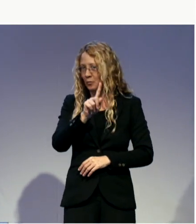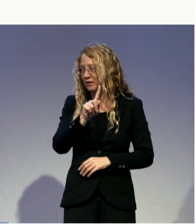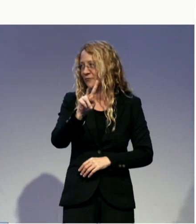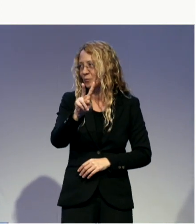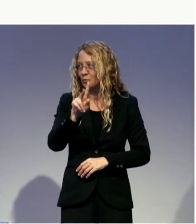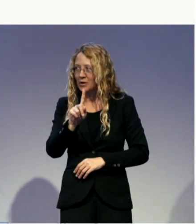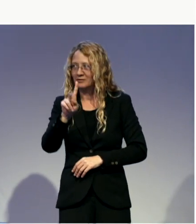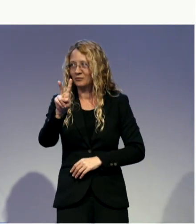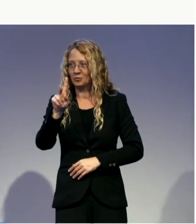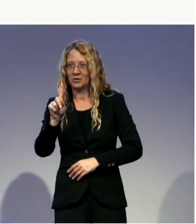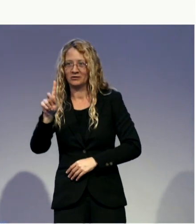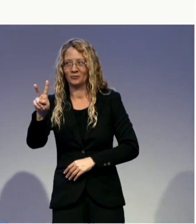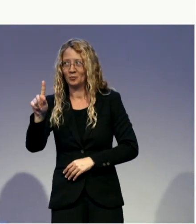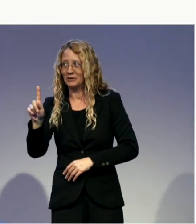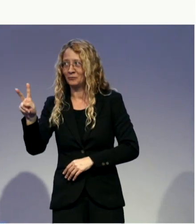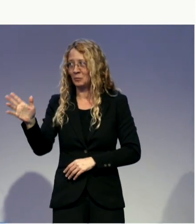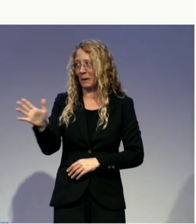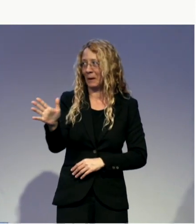okay. Da stimmt nicht.